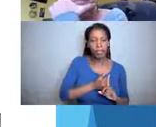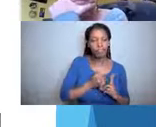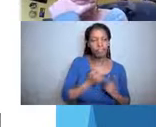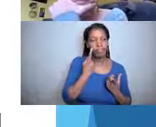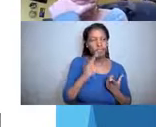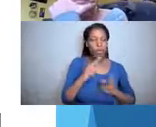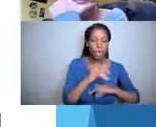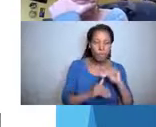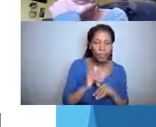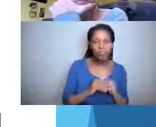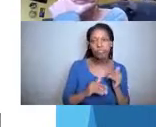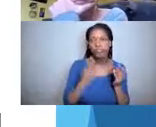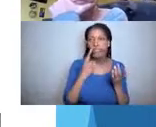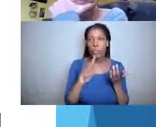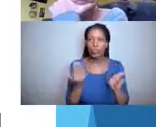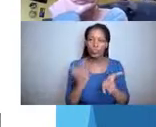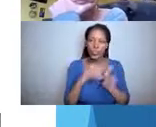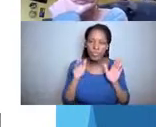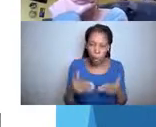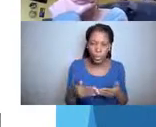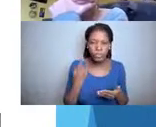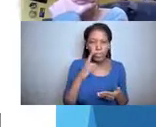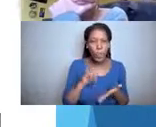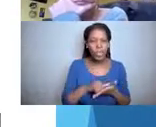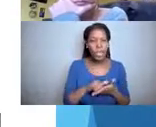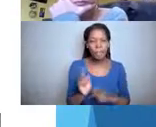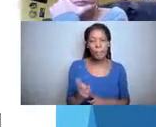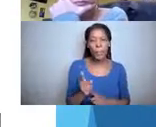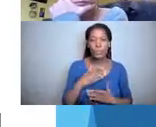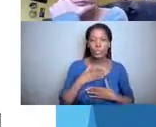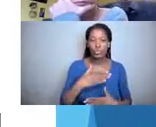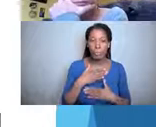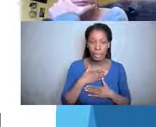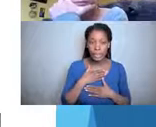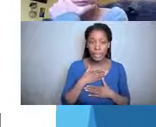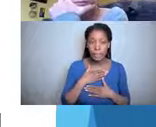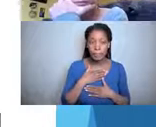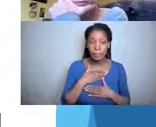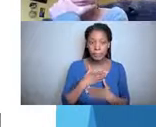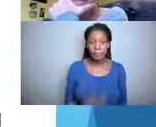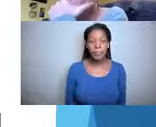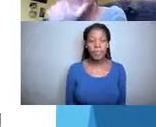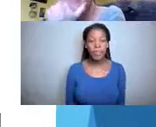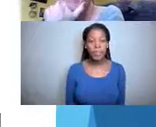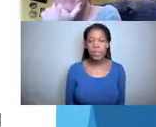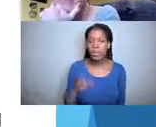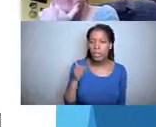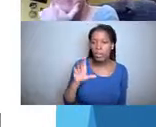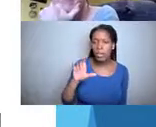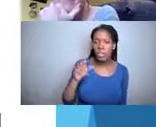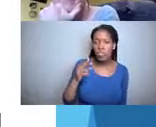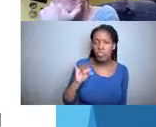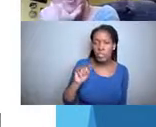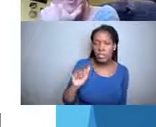refocus for that catching of breath um i don't know krista and lynn do you have anything to add to that as well